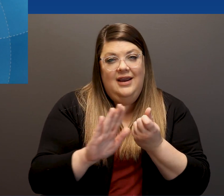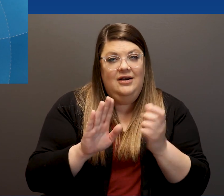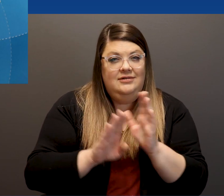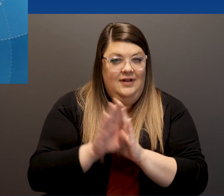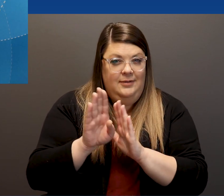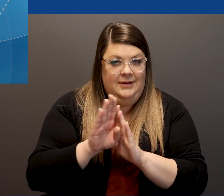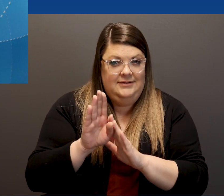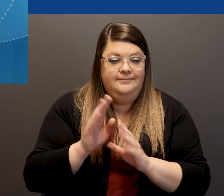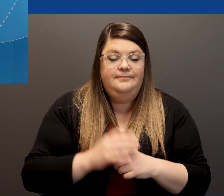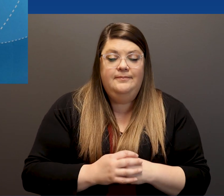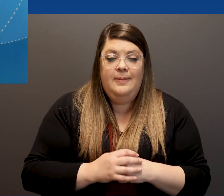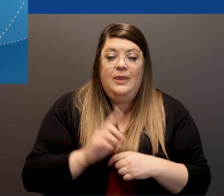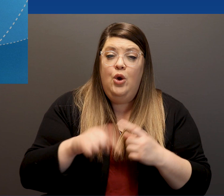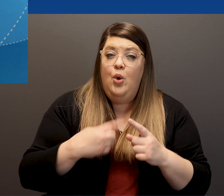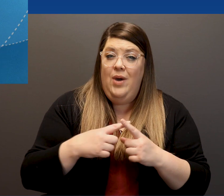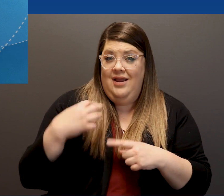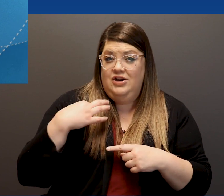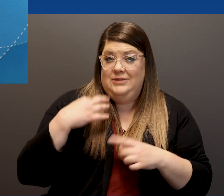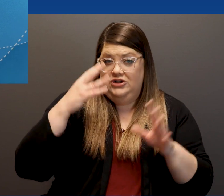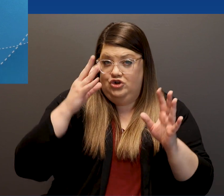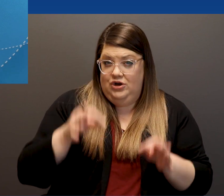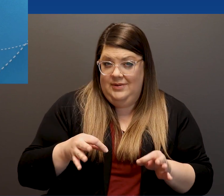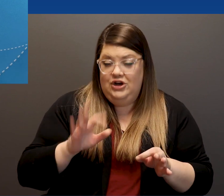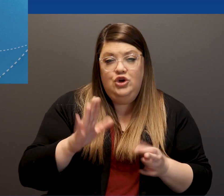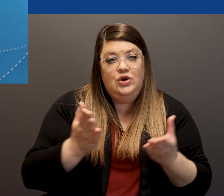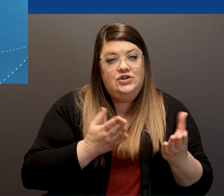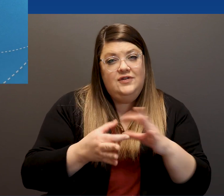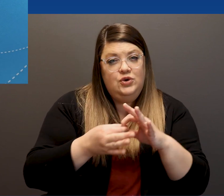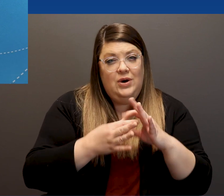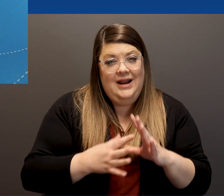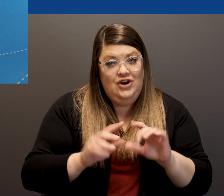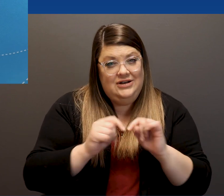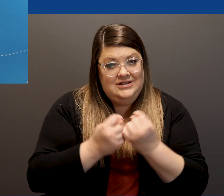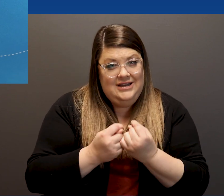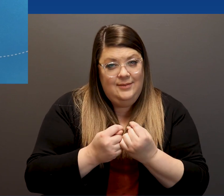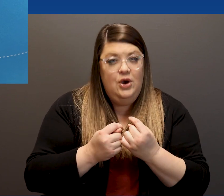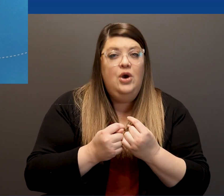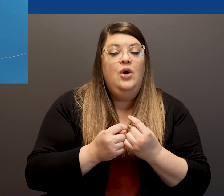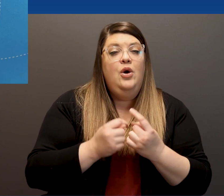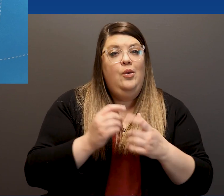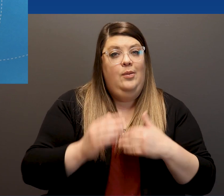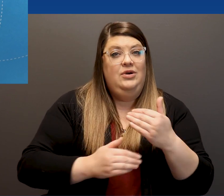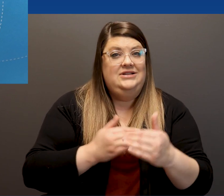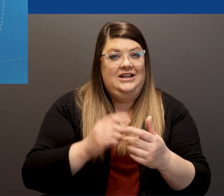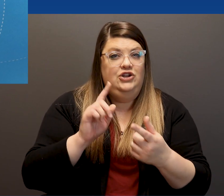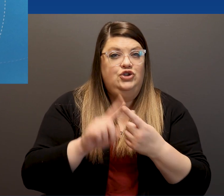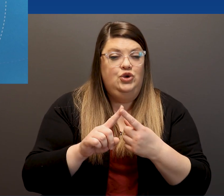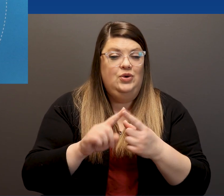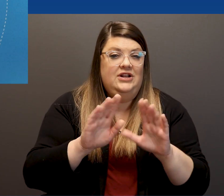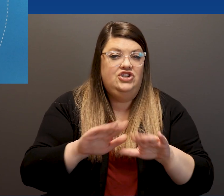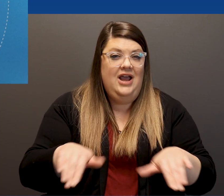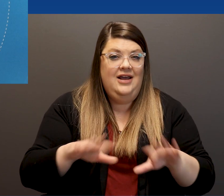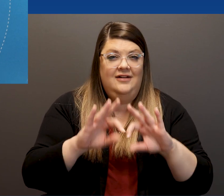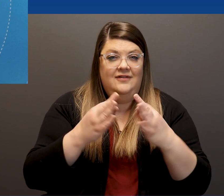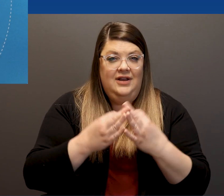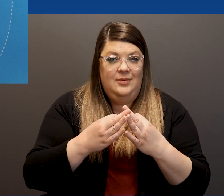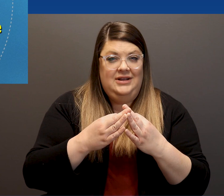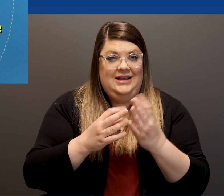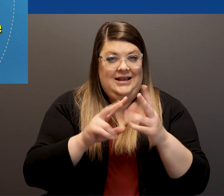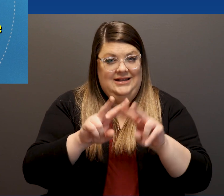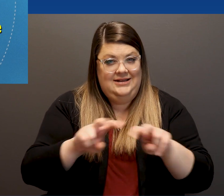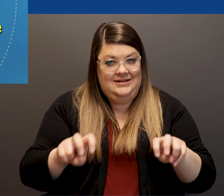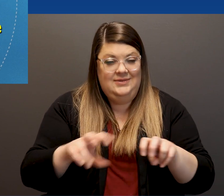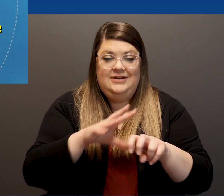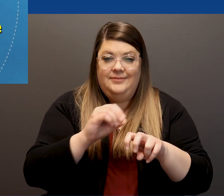has been determined, your service coordinator and team will then proceed to the Child and Family Assessment and the Individualized